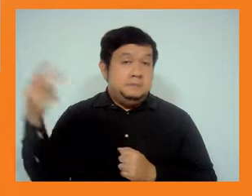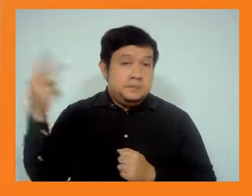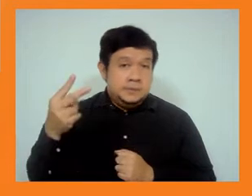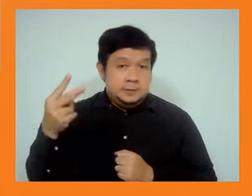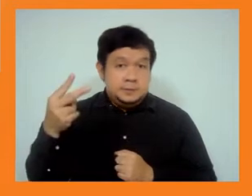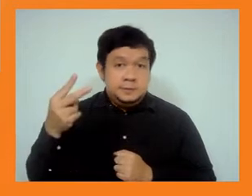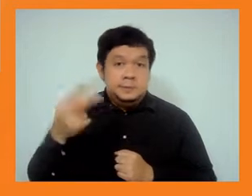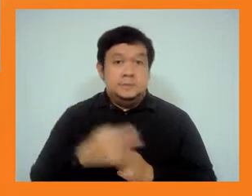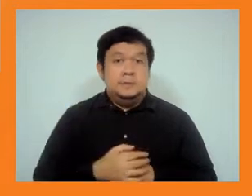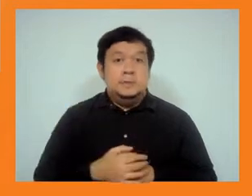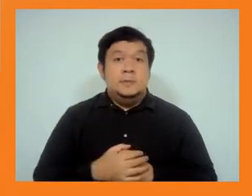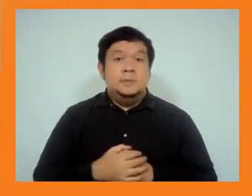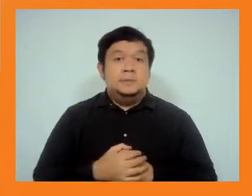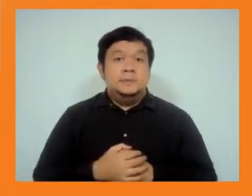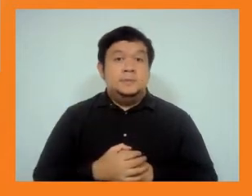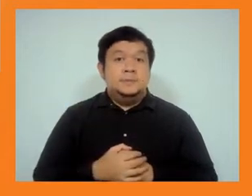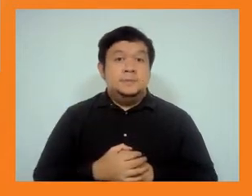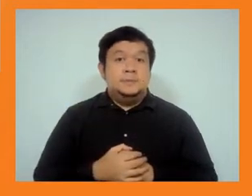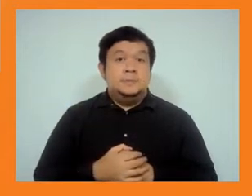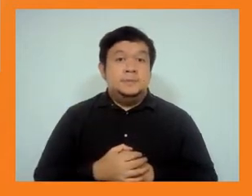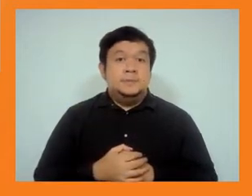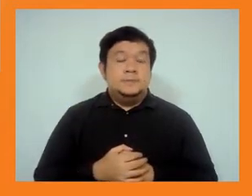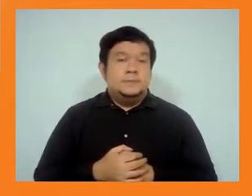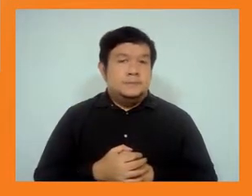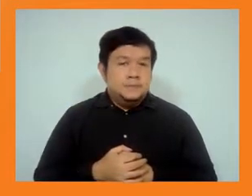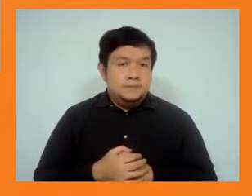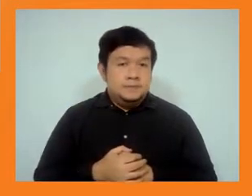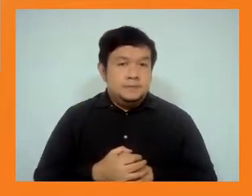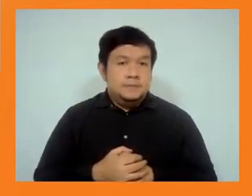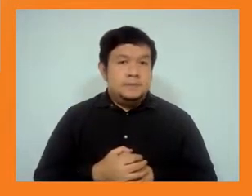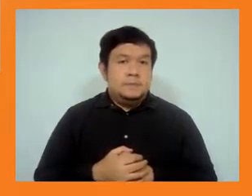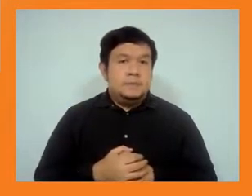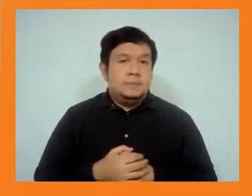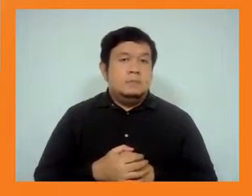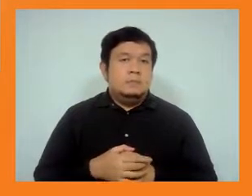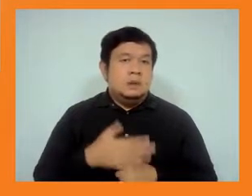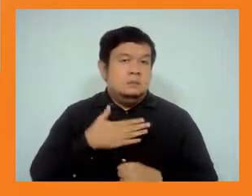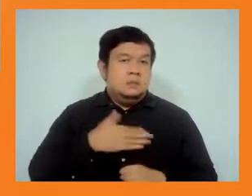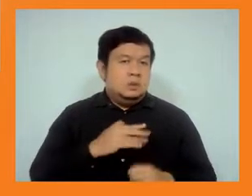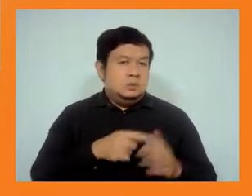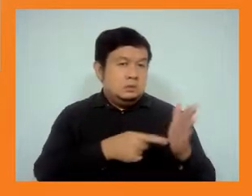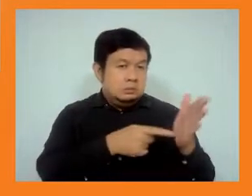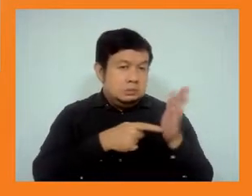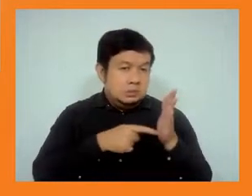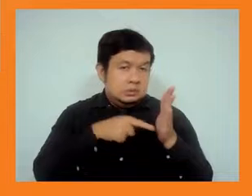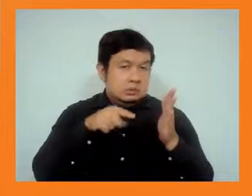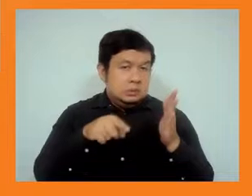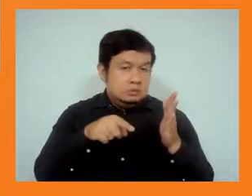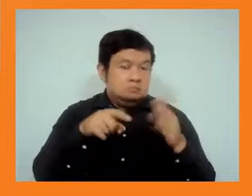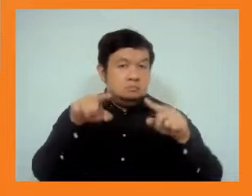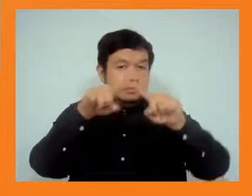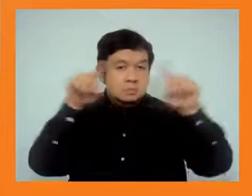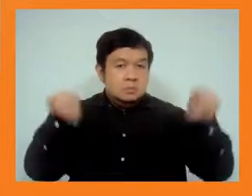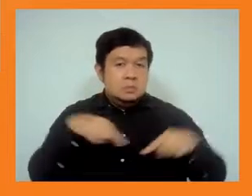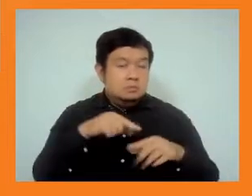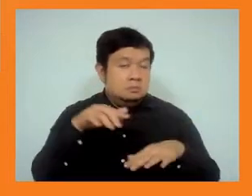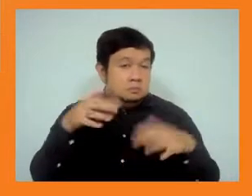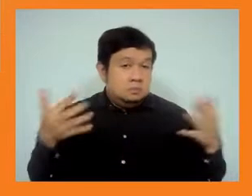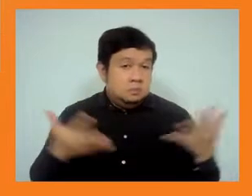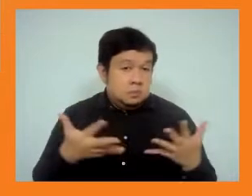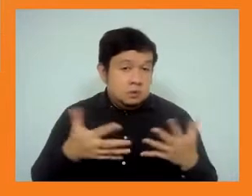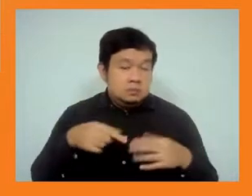some cases when ADB has delivered safeguards properly, which is an encouraging thing to hear as well. Now,